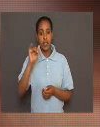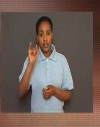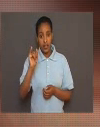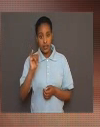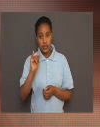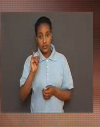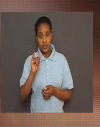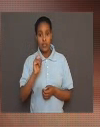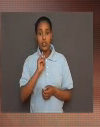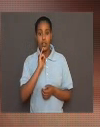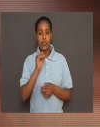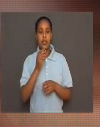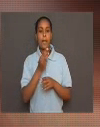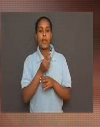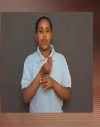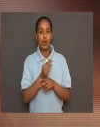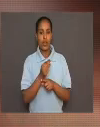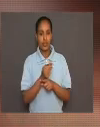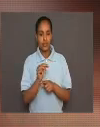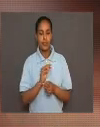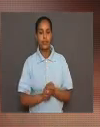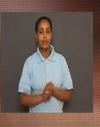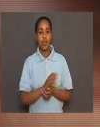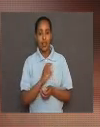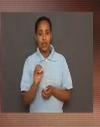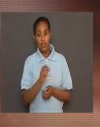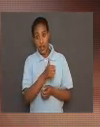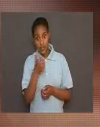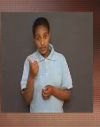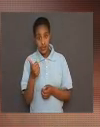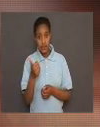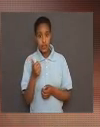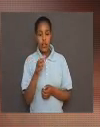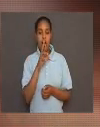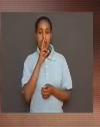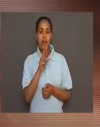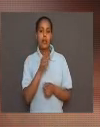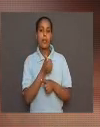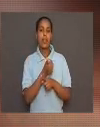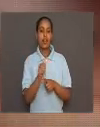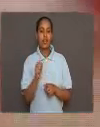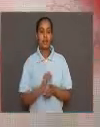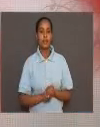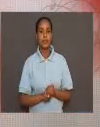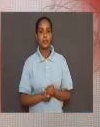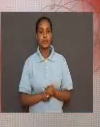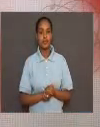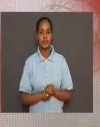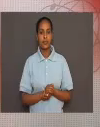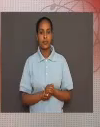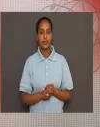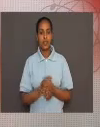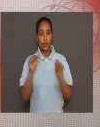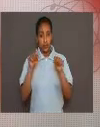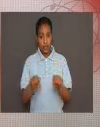Silicon is a metalloid, and the others are metals.